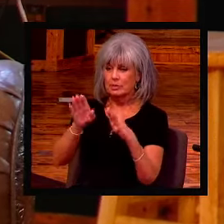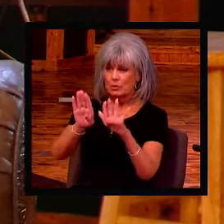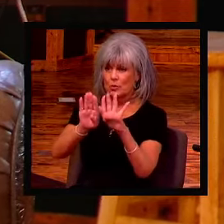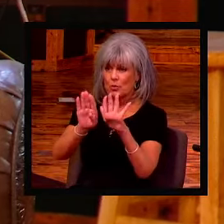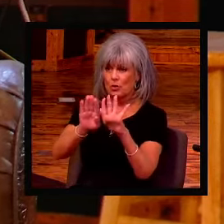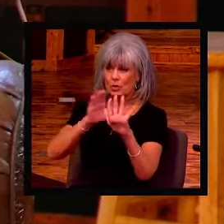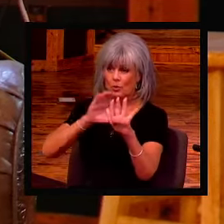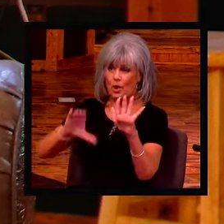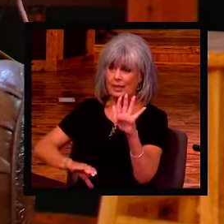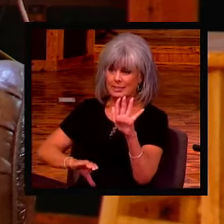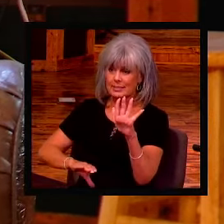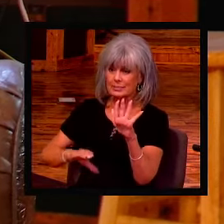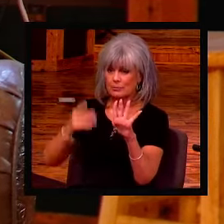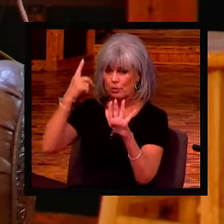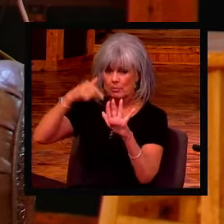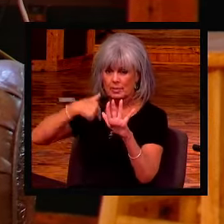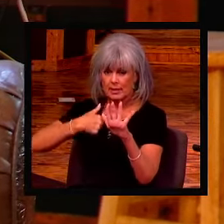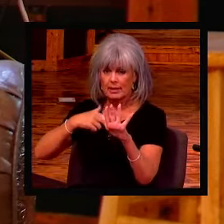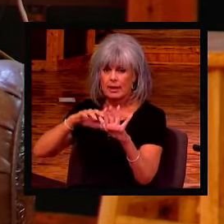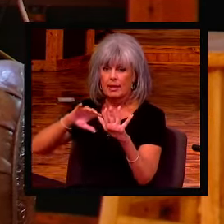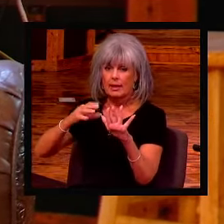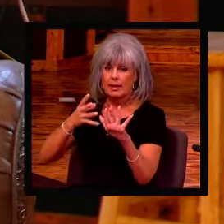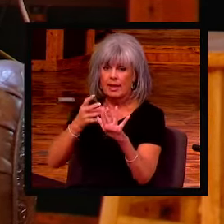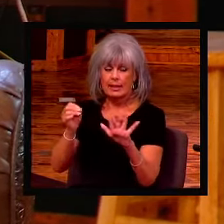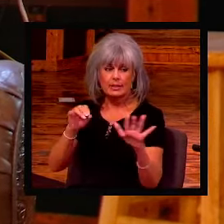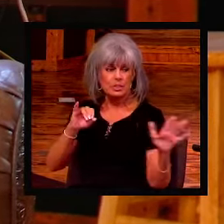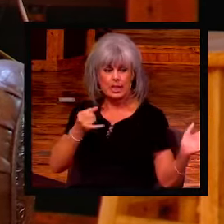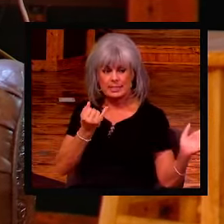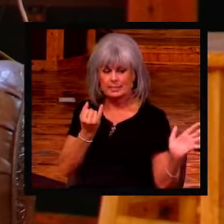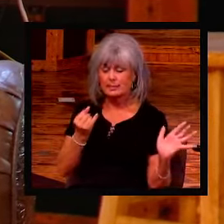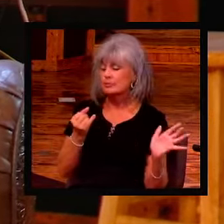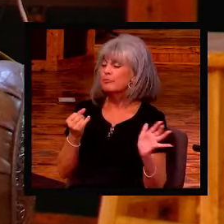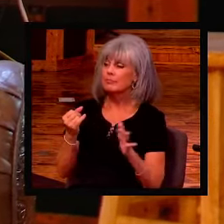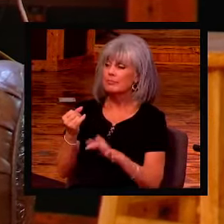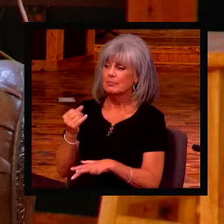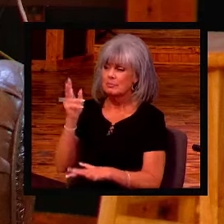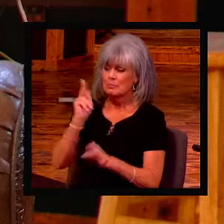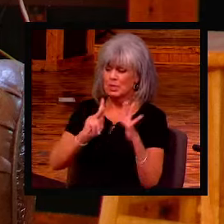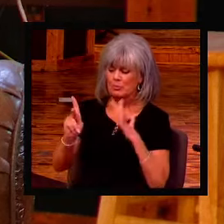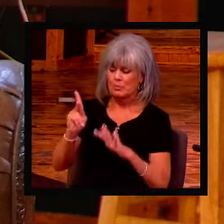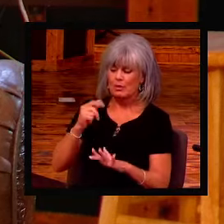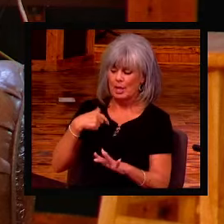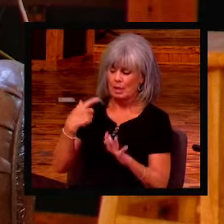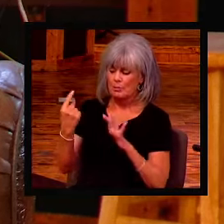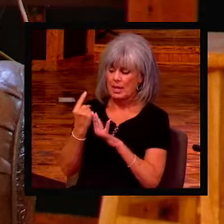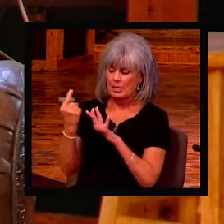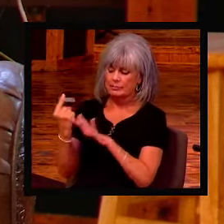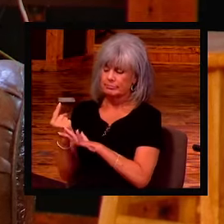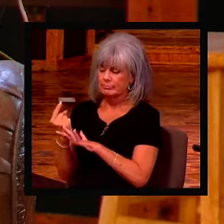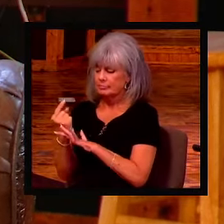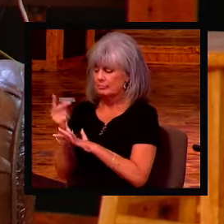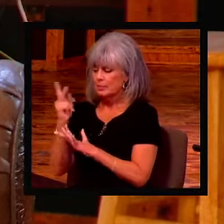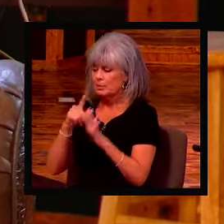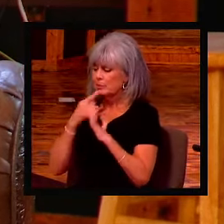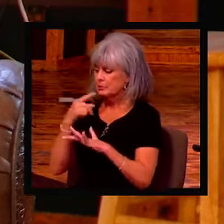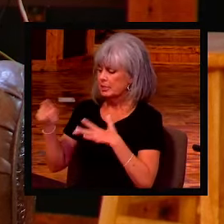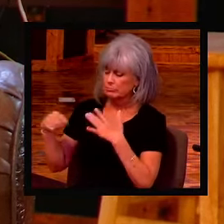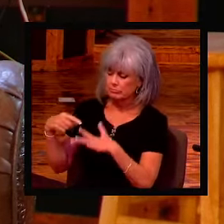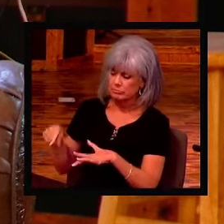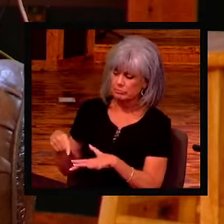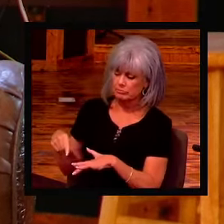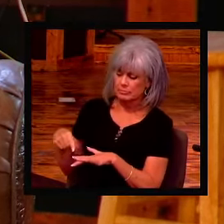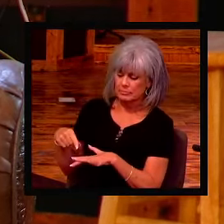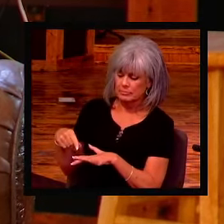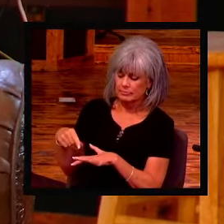and Jason. Everybody I met was like, oh, this and this and this. And I totally, the darkness that left